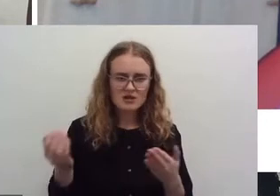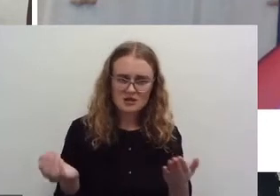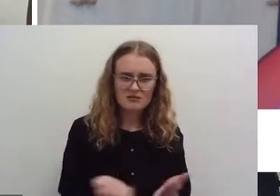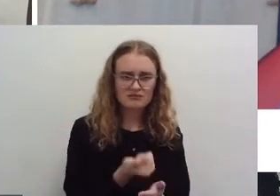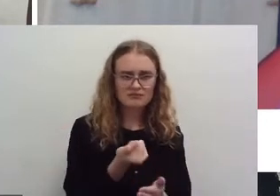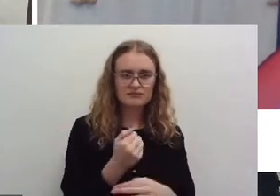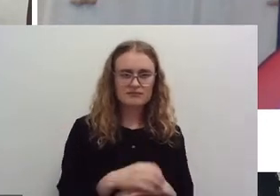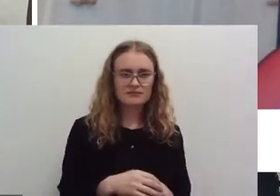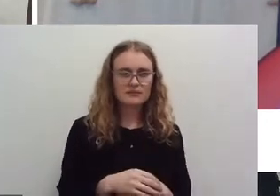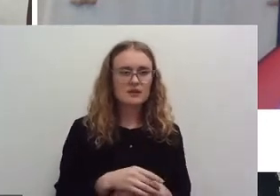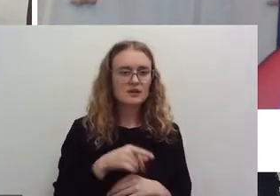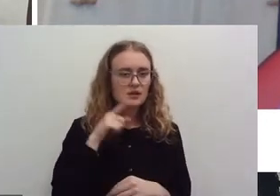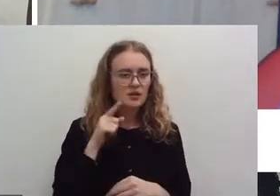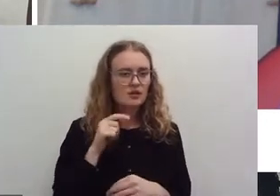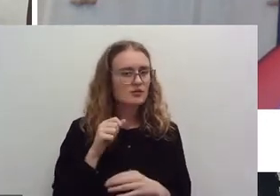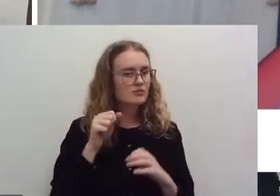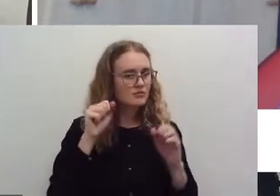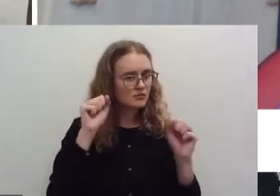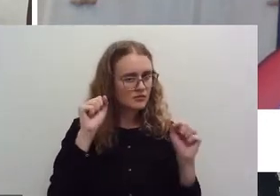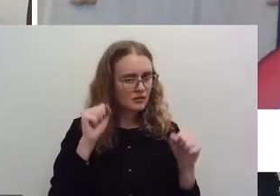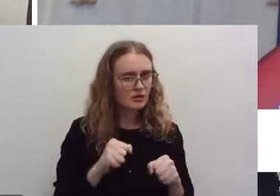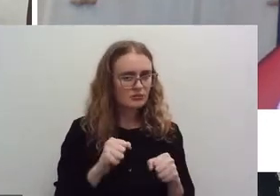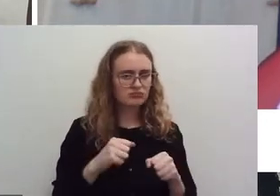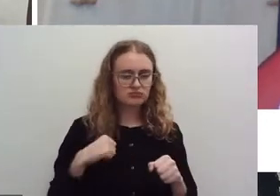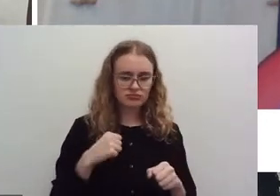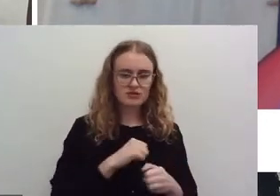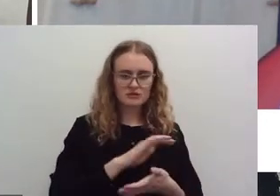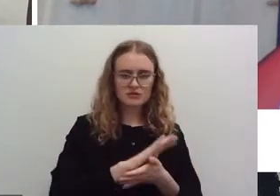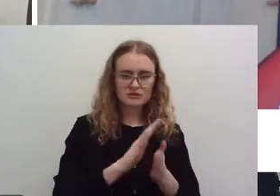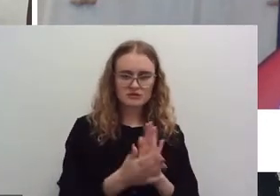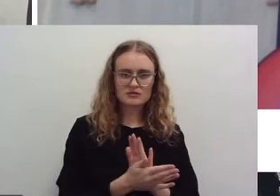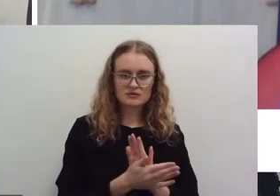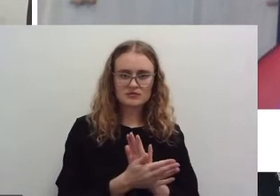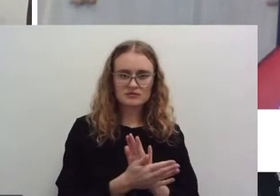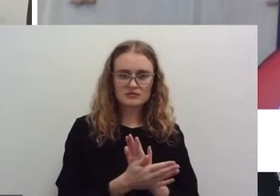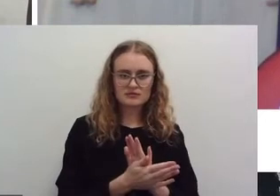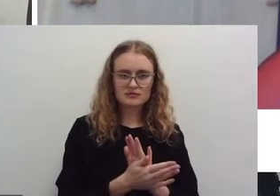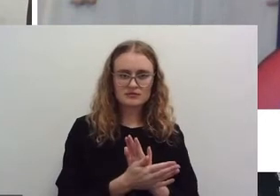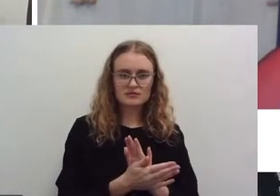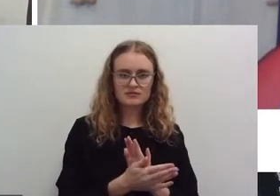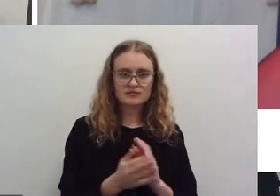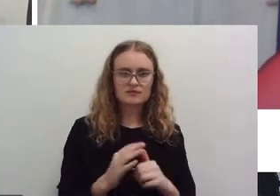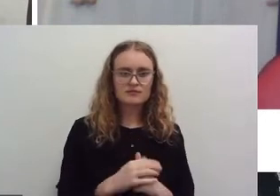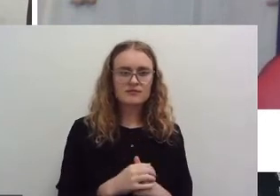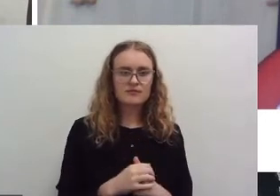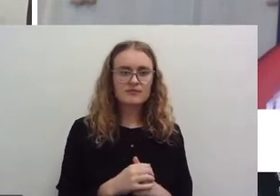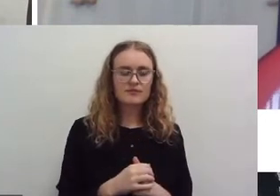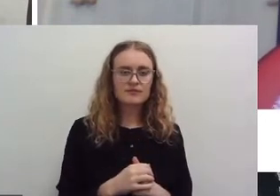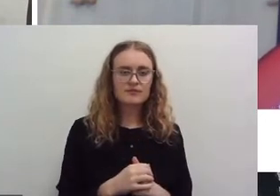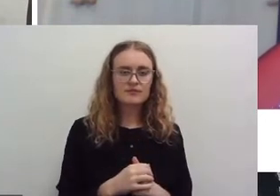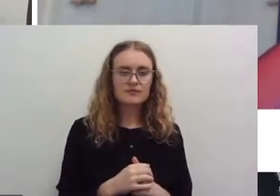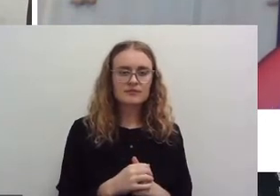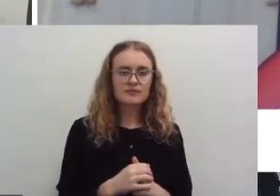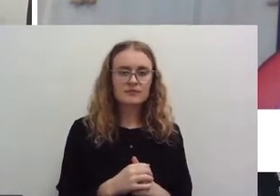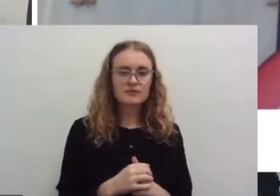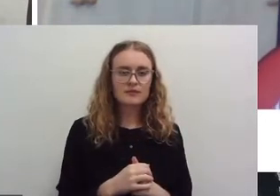only ones that are capable, so they do not become arrogant. There are like many ways that we can like achieve